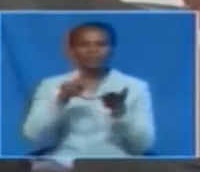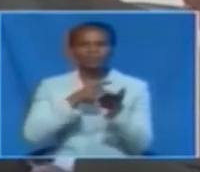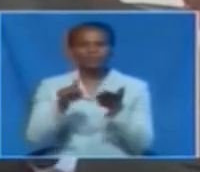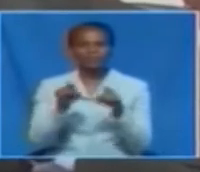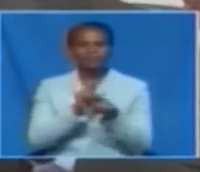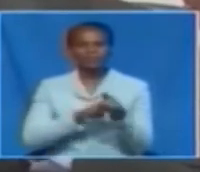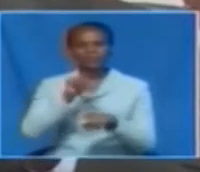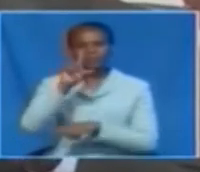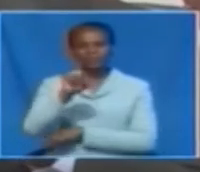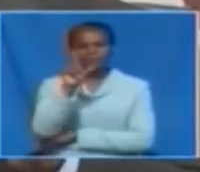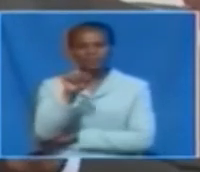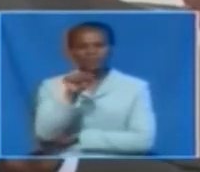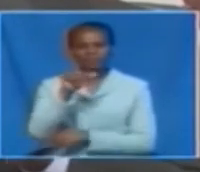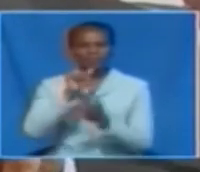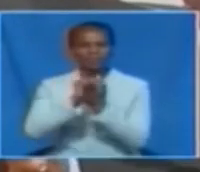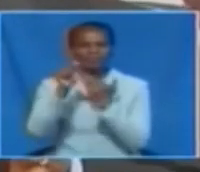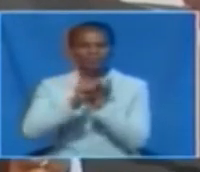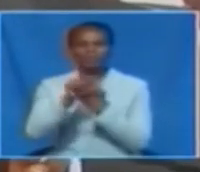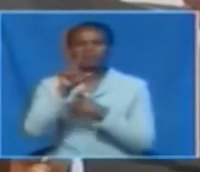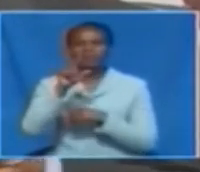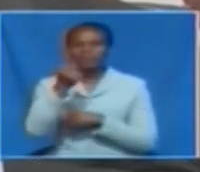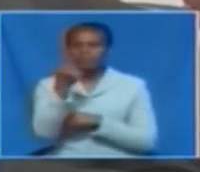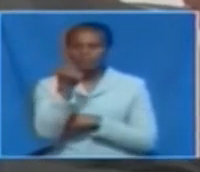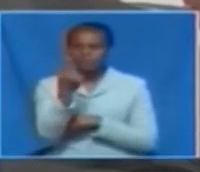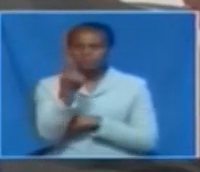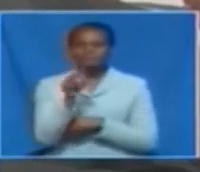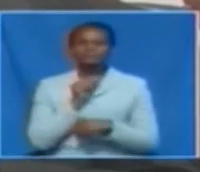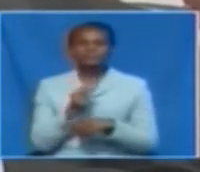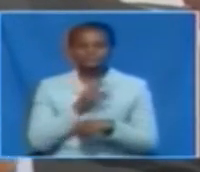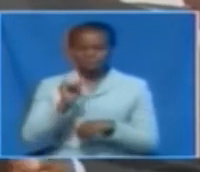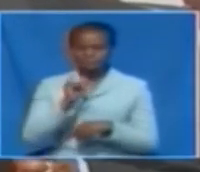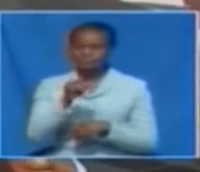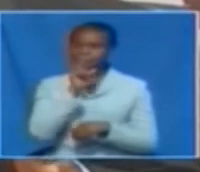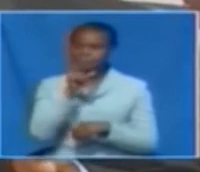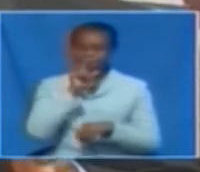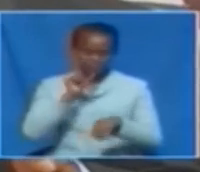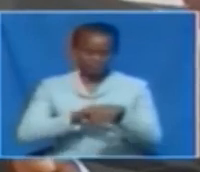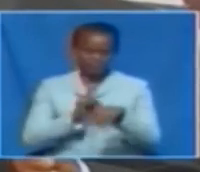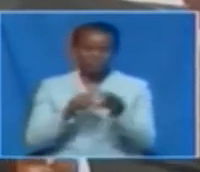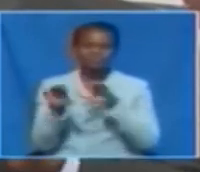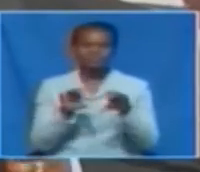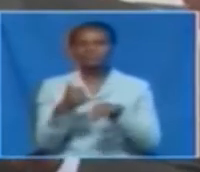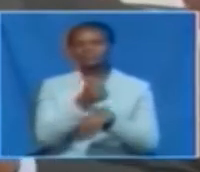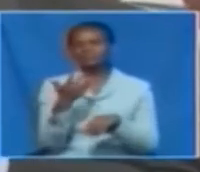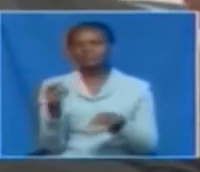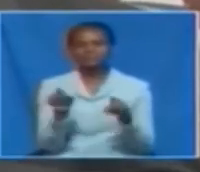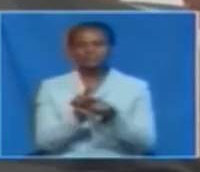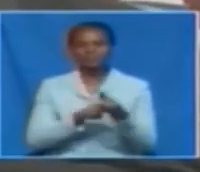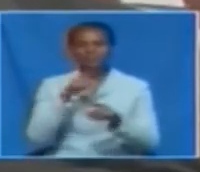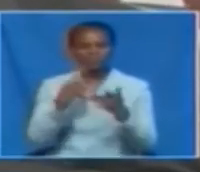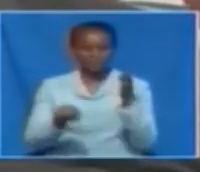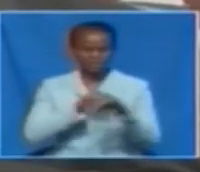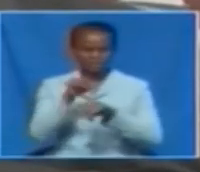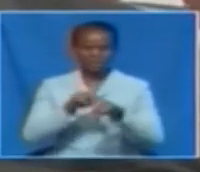go to August 11 divided, we stand absolutely no chance to do anything. And I think that's what the